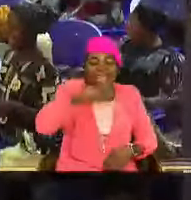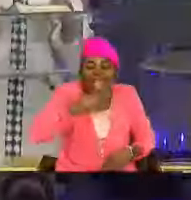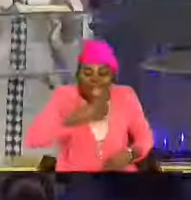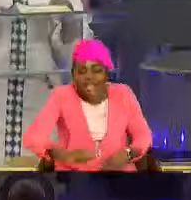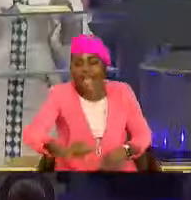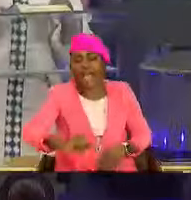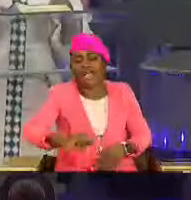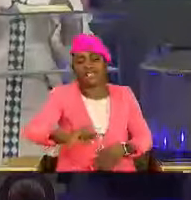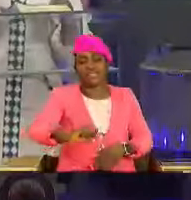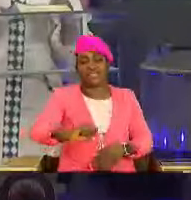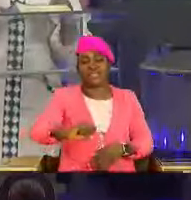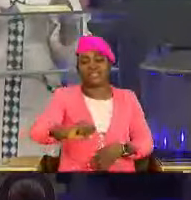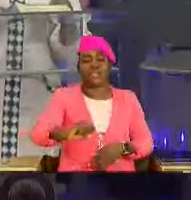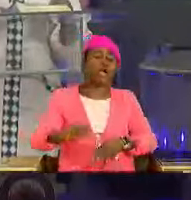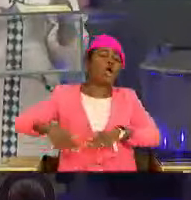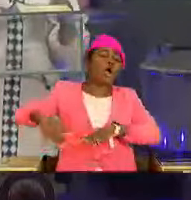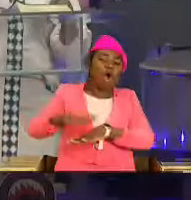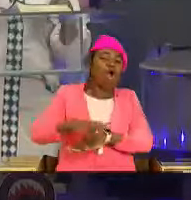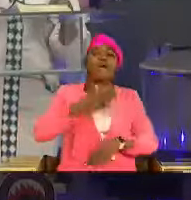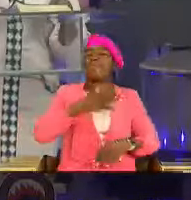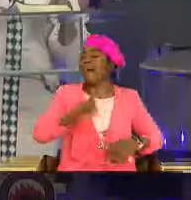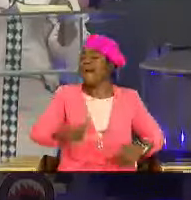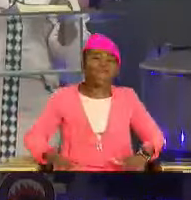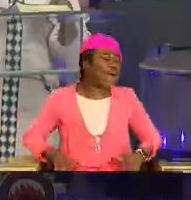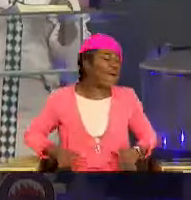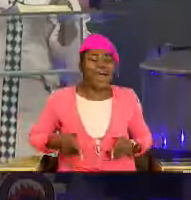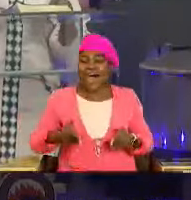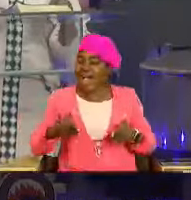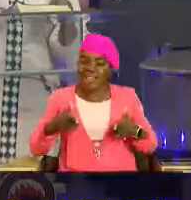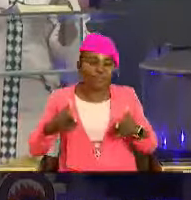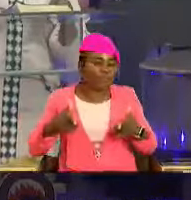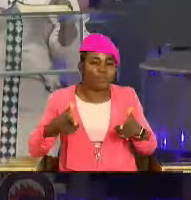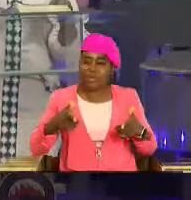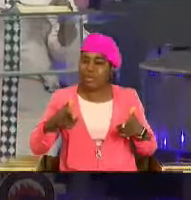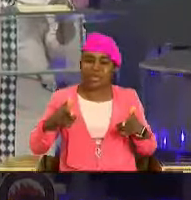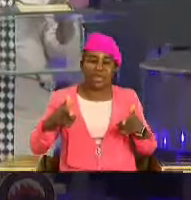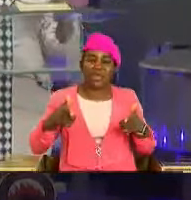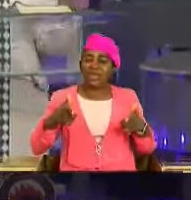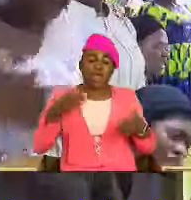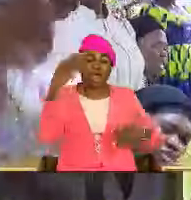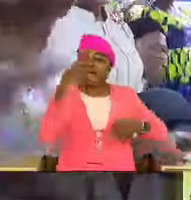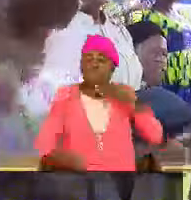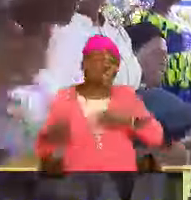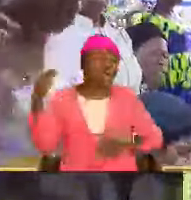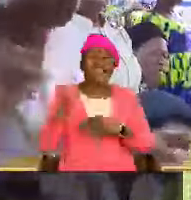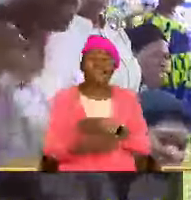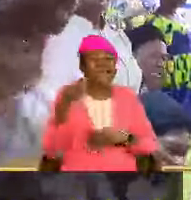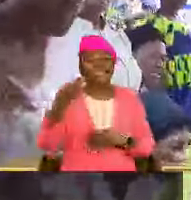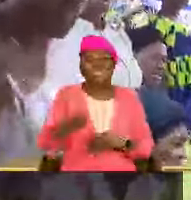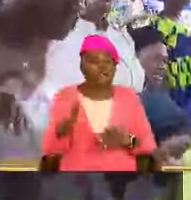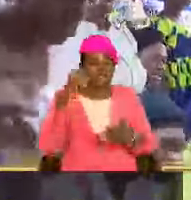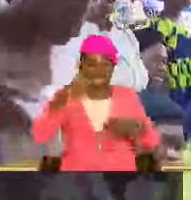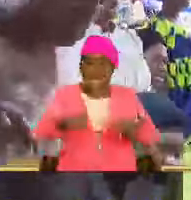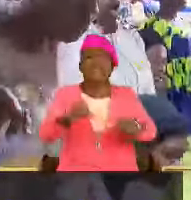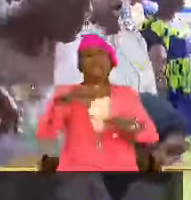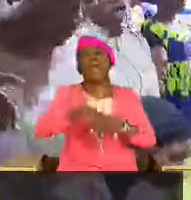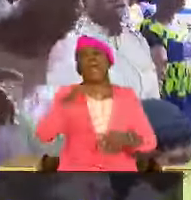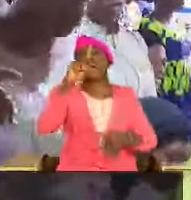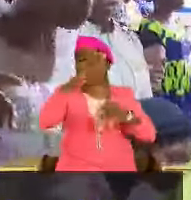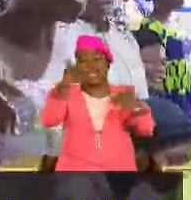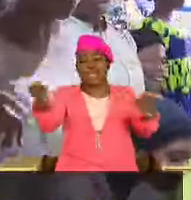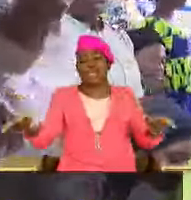Elders over my life judment of stagnancy